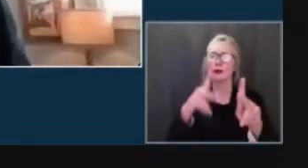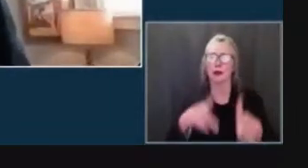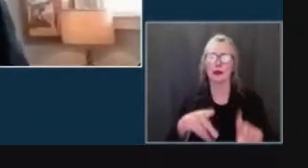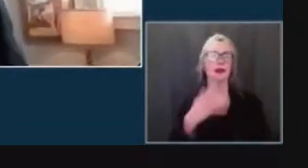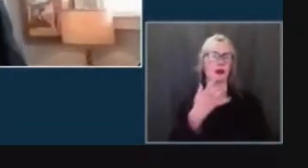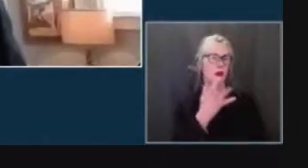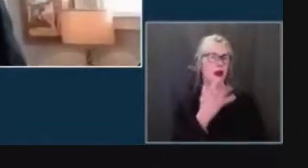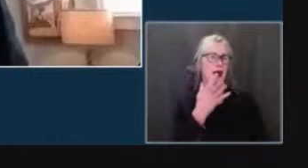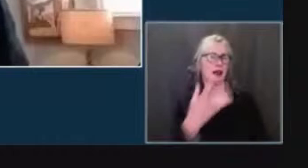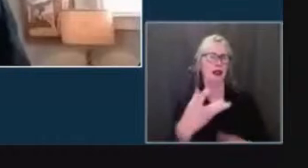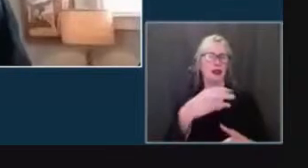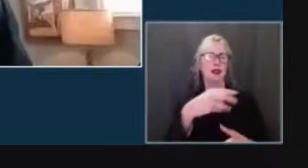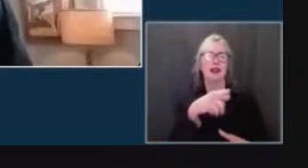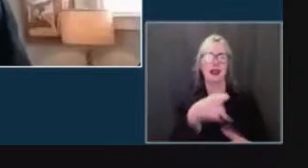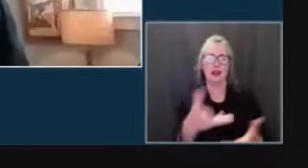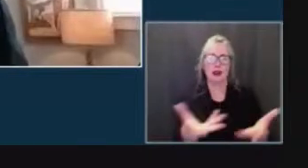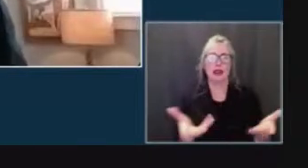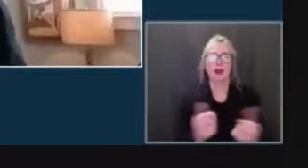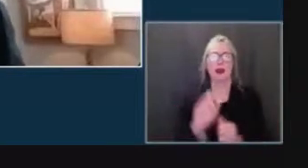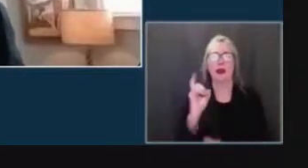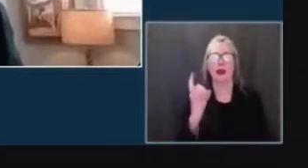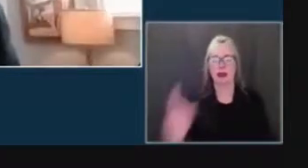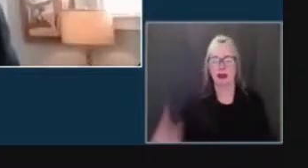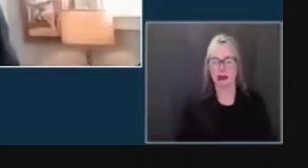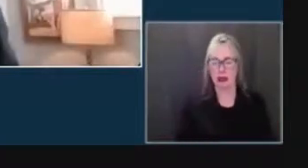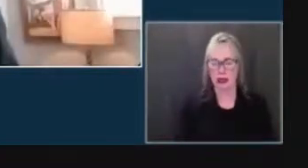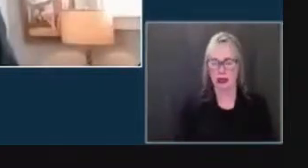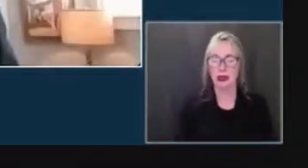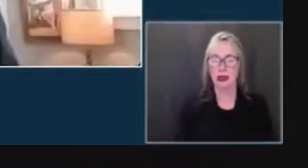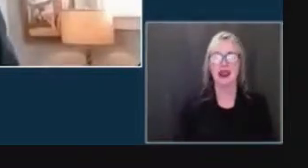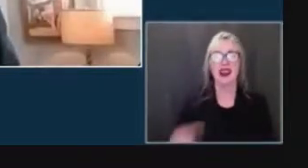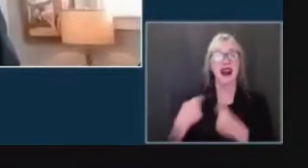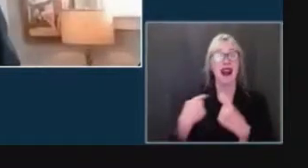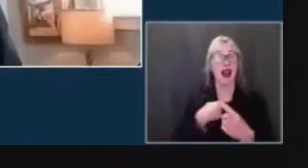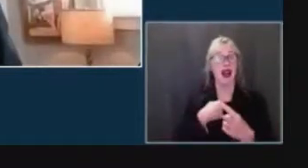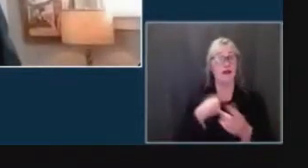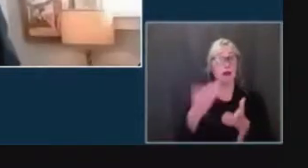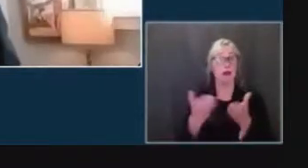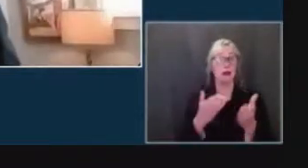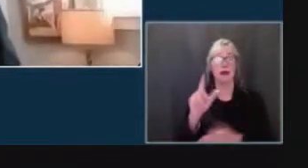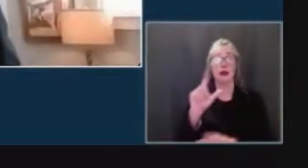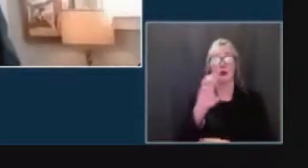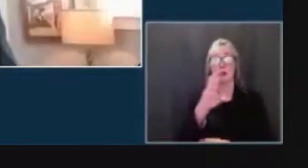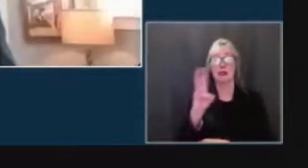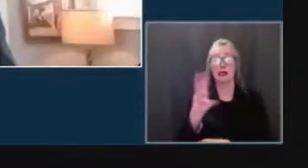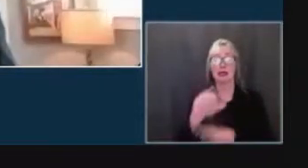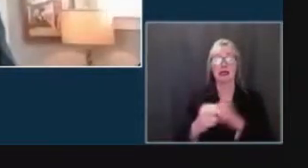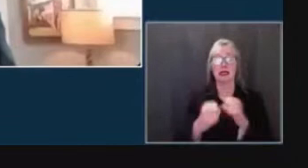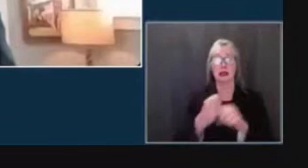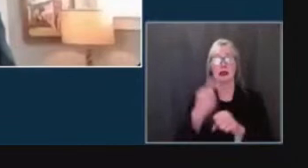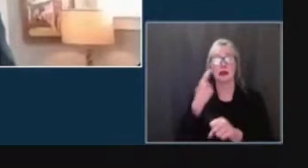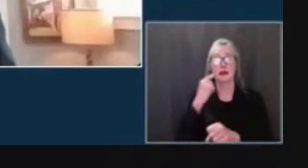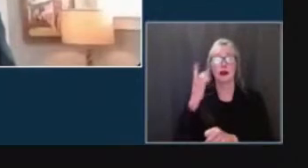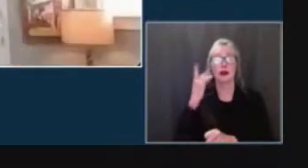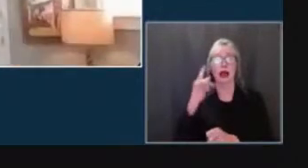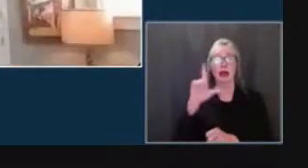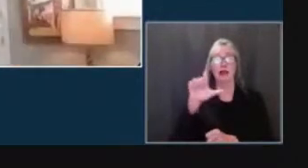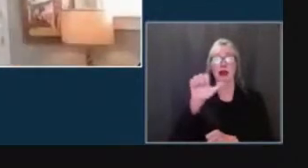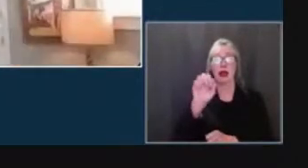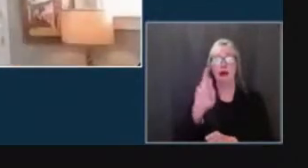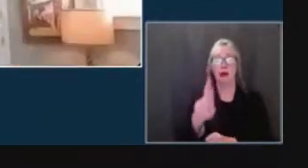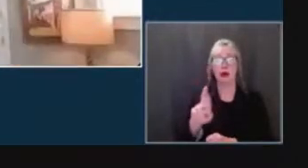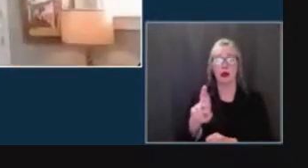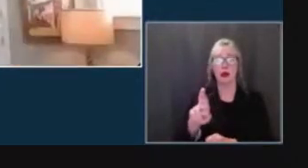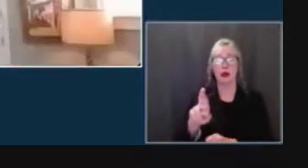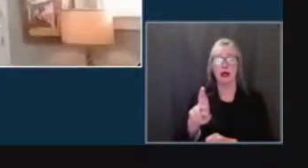And as some of you know, I'll be retiring in July after 26 years of serving California labor. It's been the honor of my life to represent